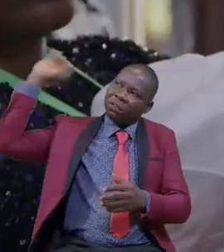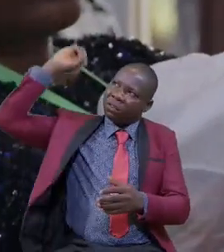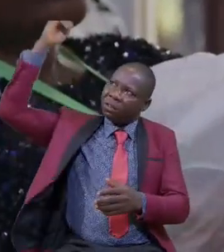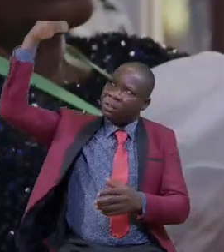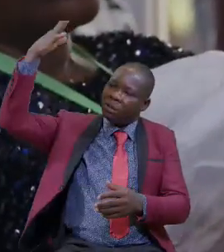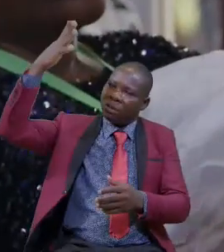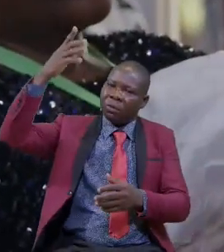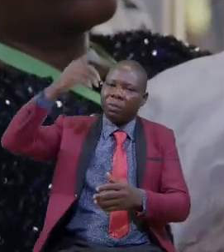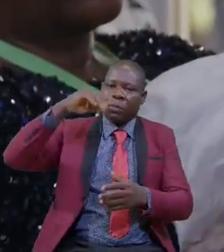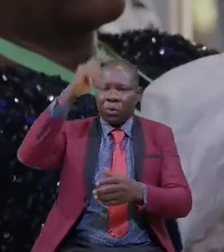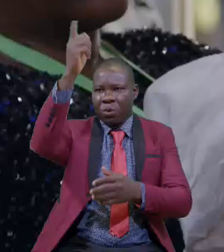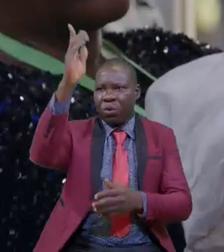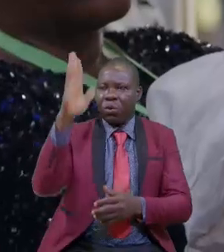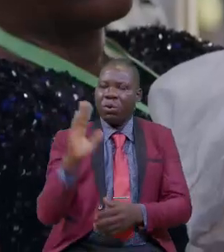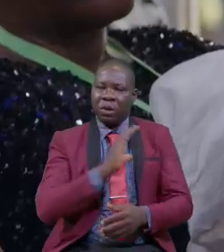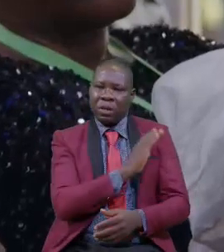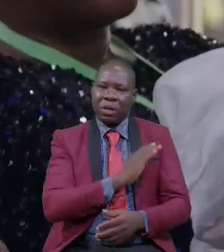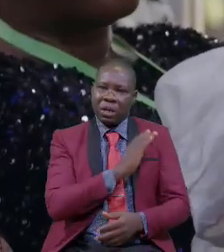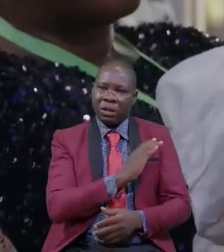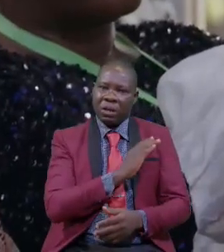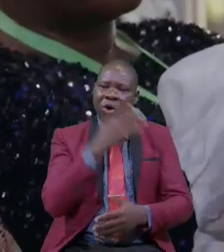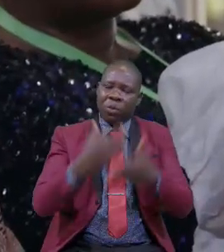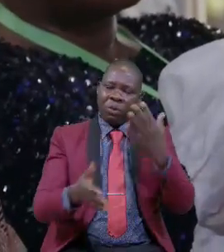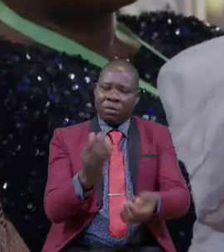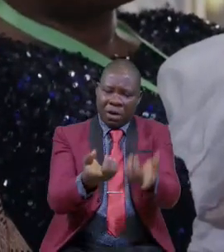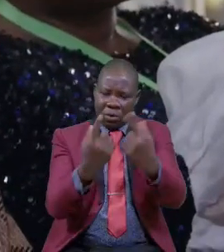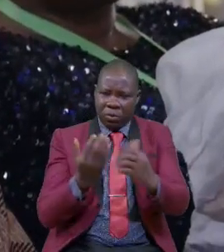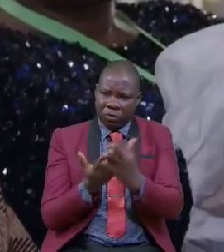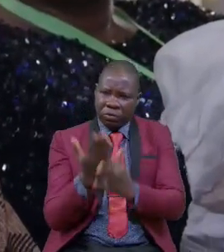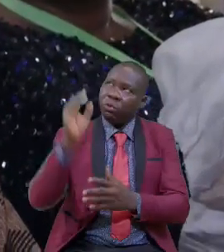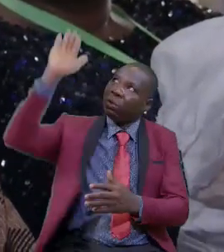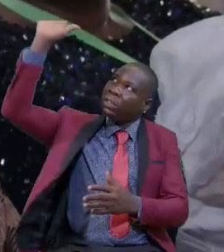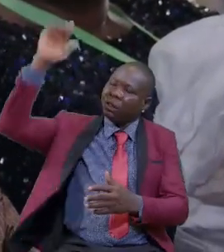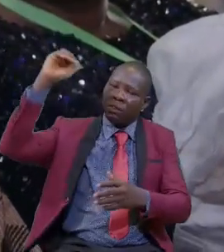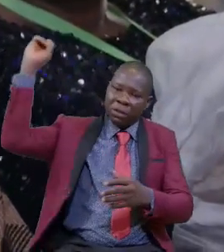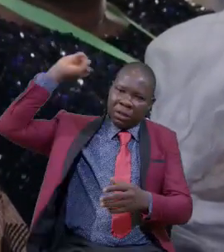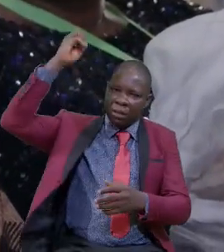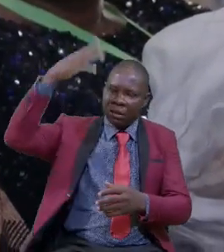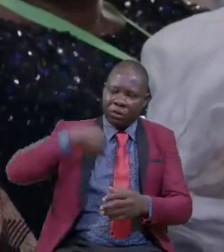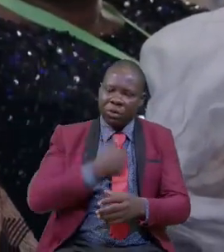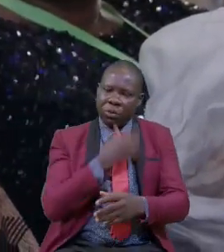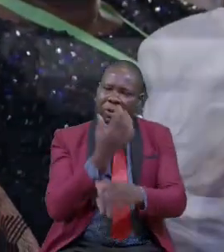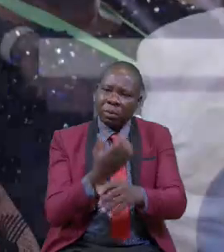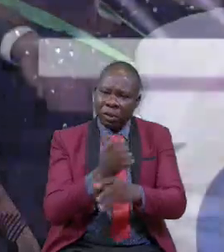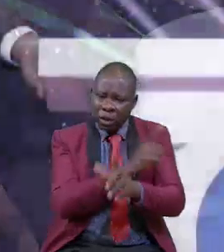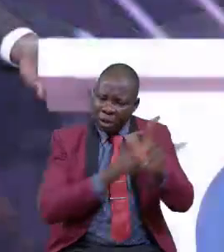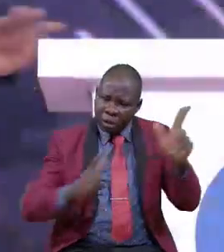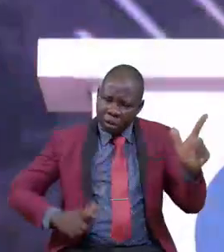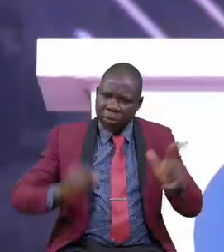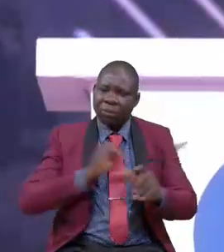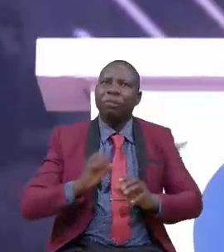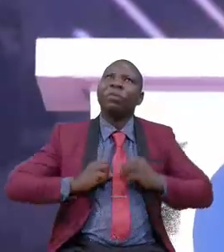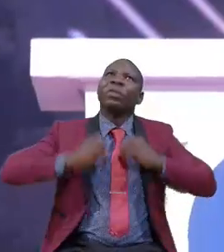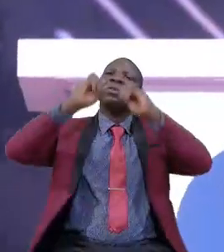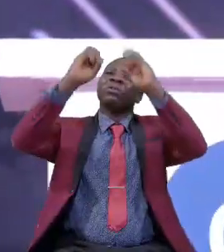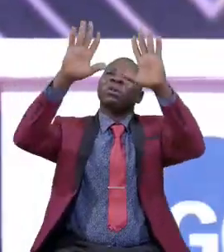His grace. We're pleading that, Lord, I surrender all this to You absolutely,